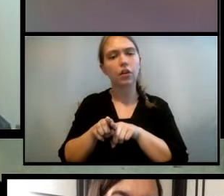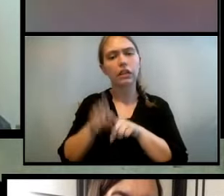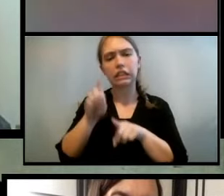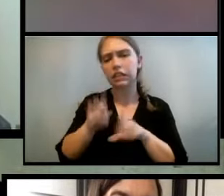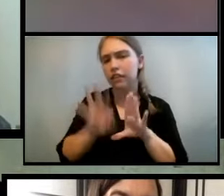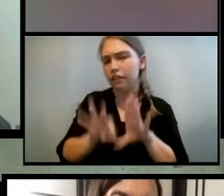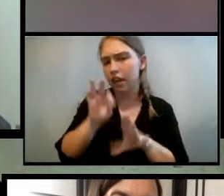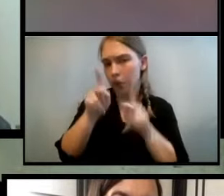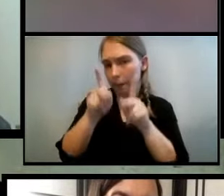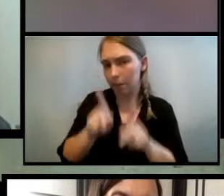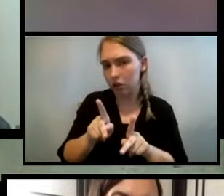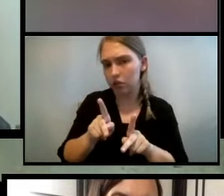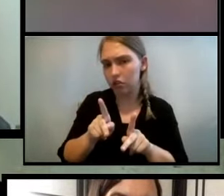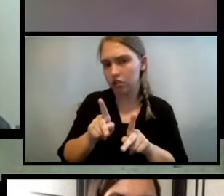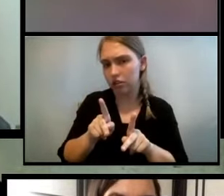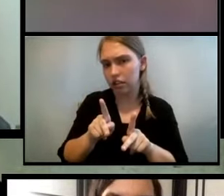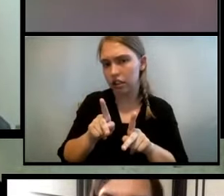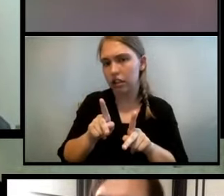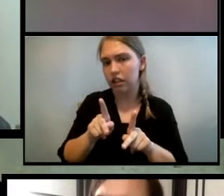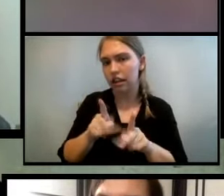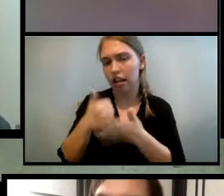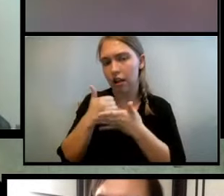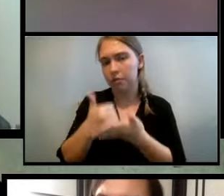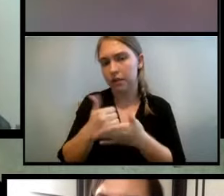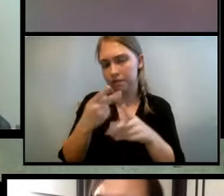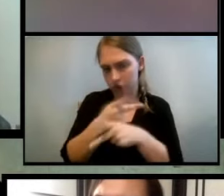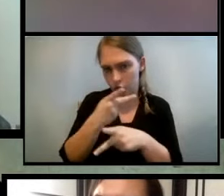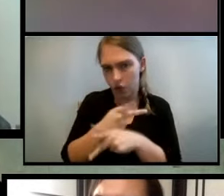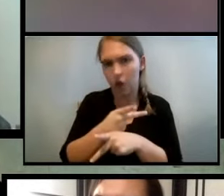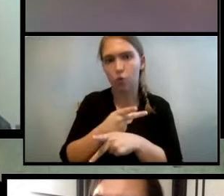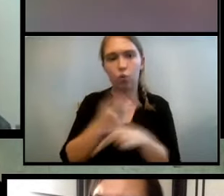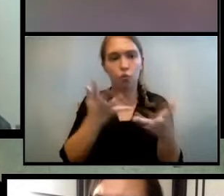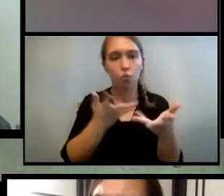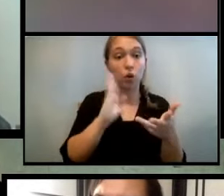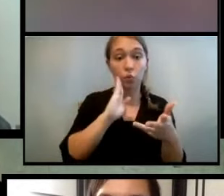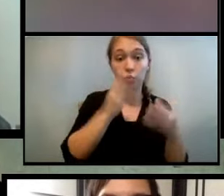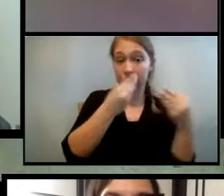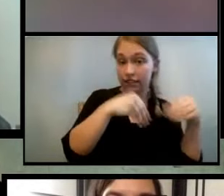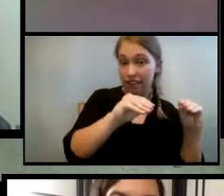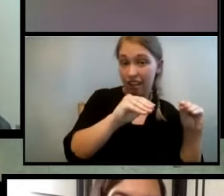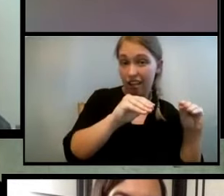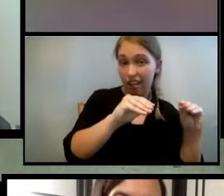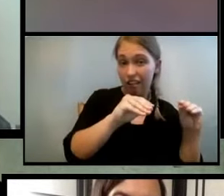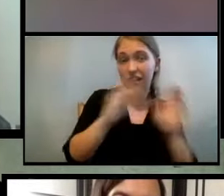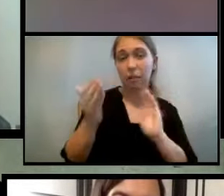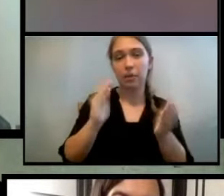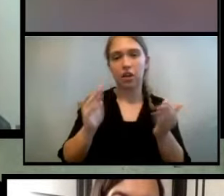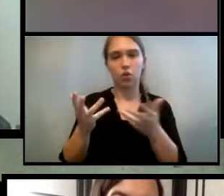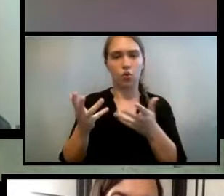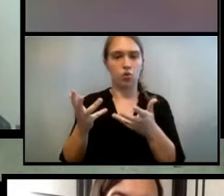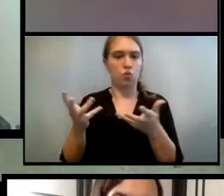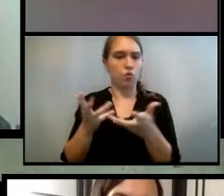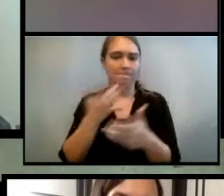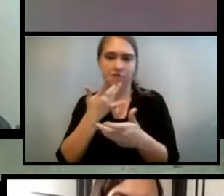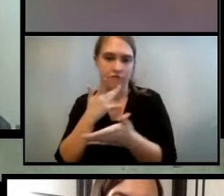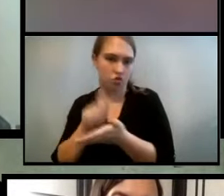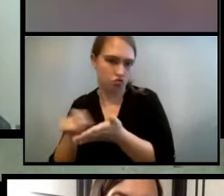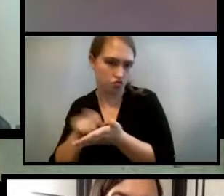the market, what could be marketable, what versus what they like to write. So there's a difference.